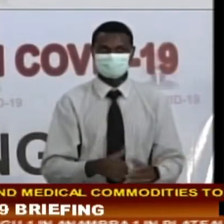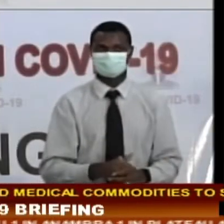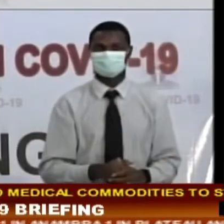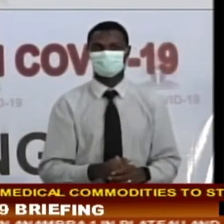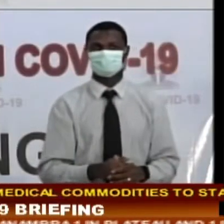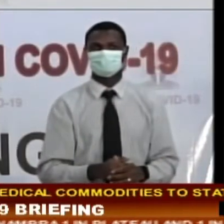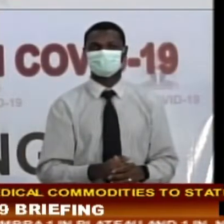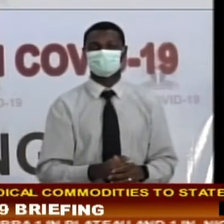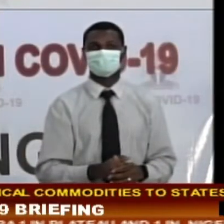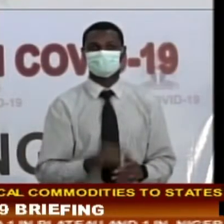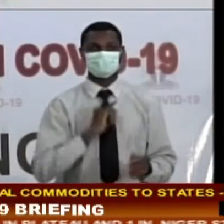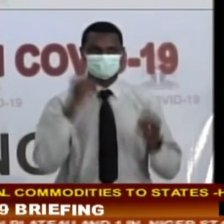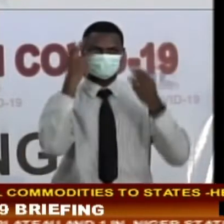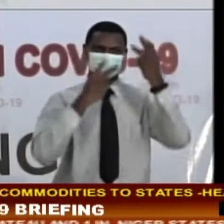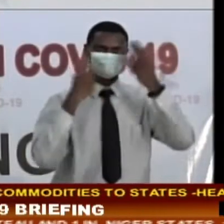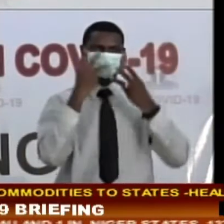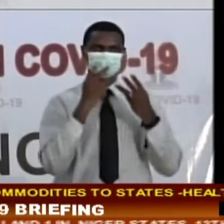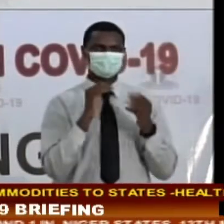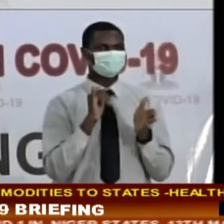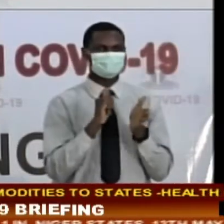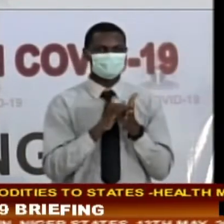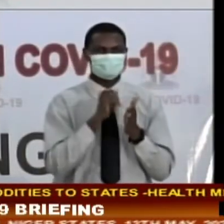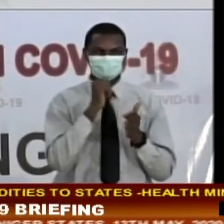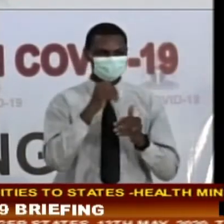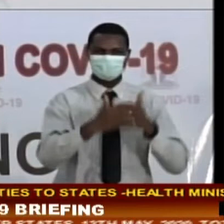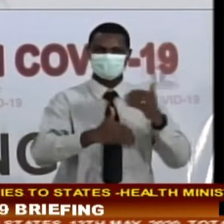you that is not the protocol